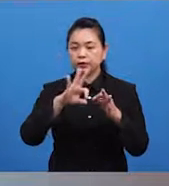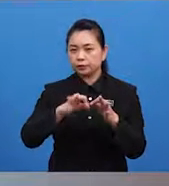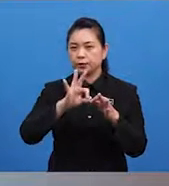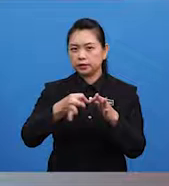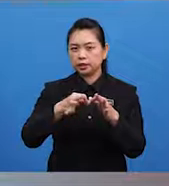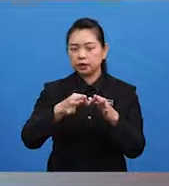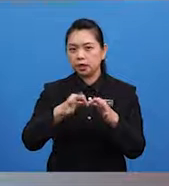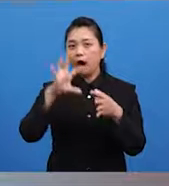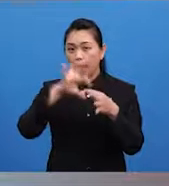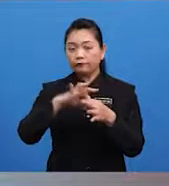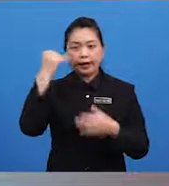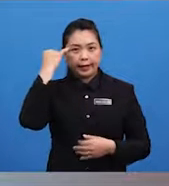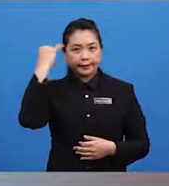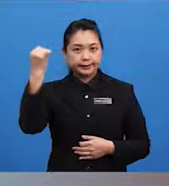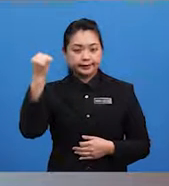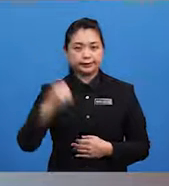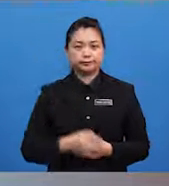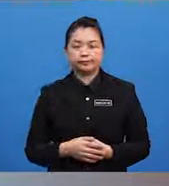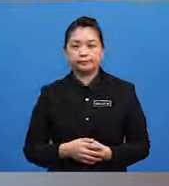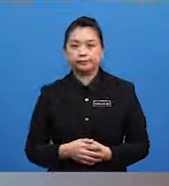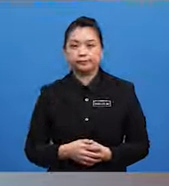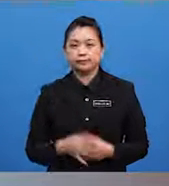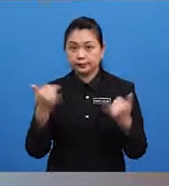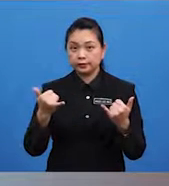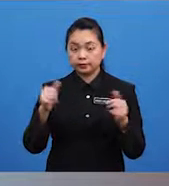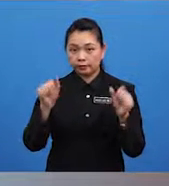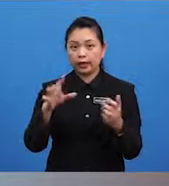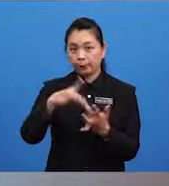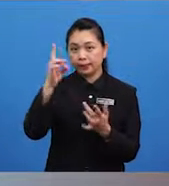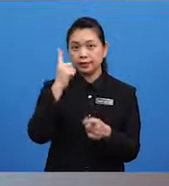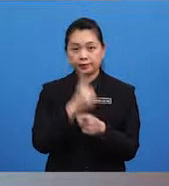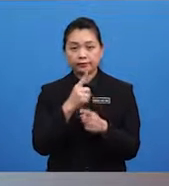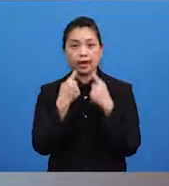of an idea. Now, can you pick the correct answer?